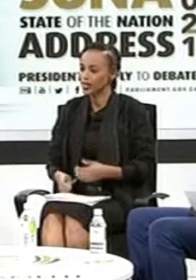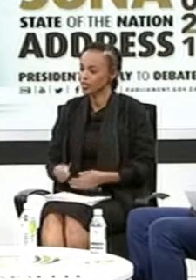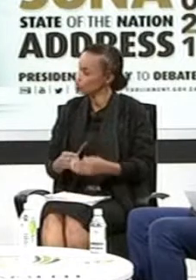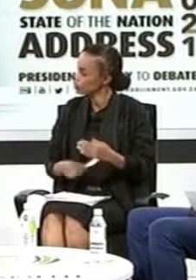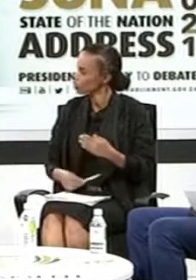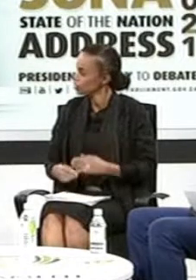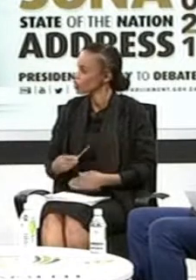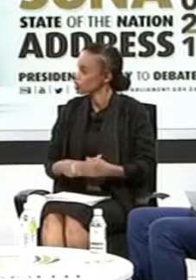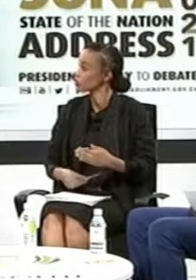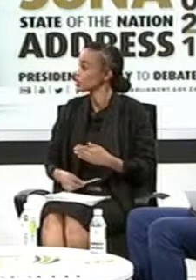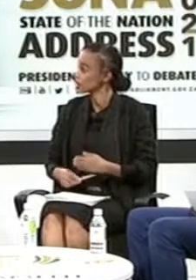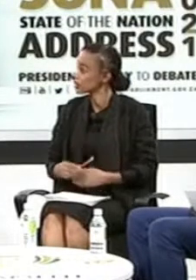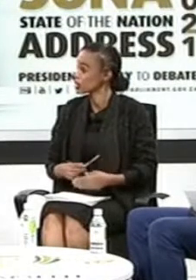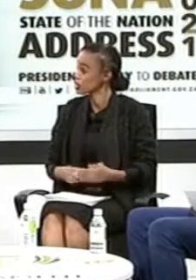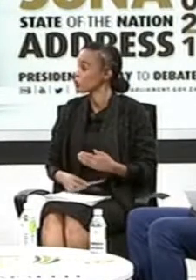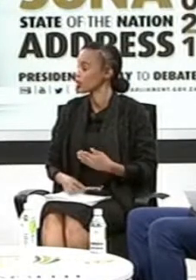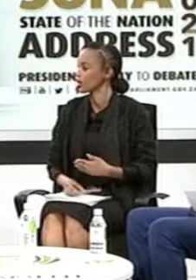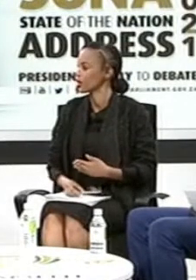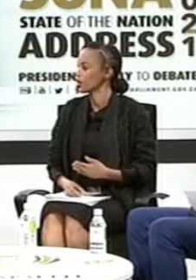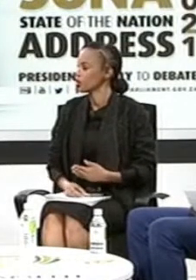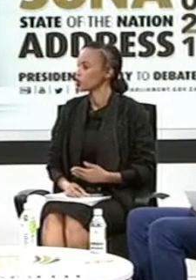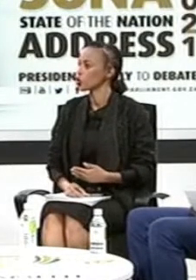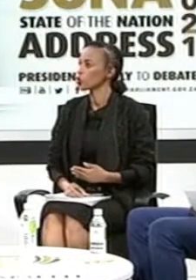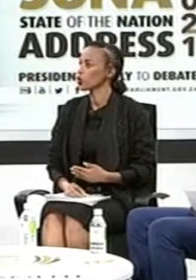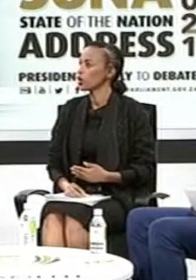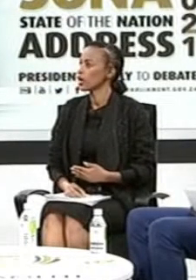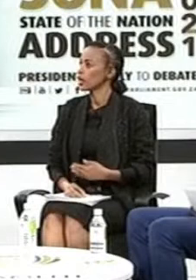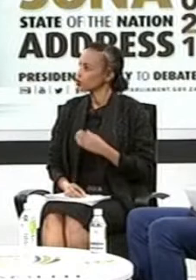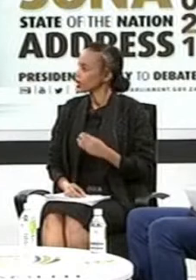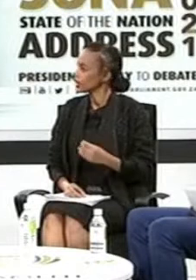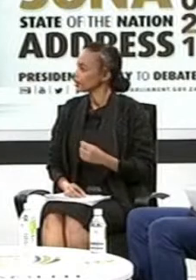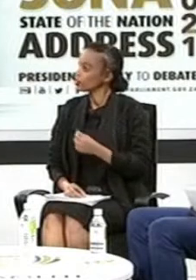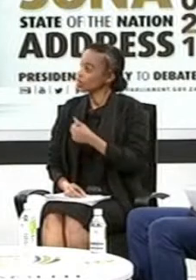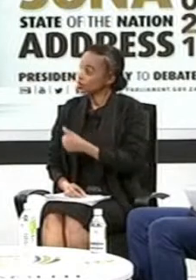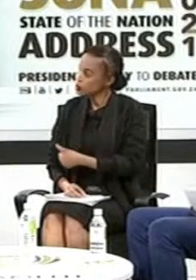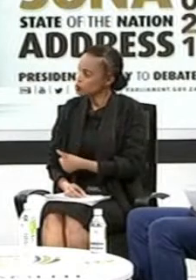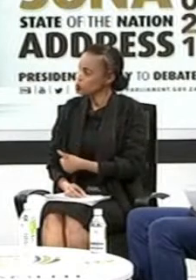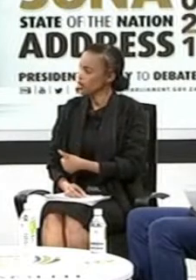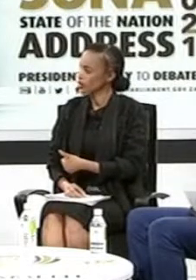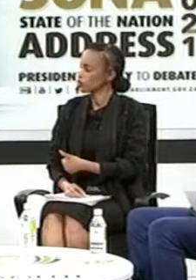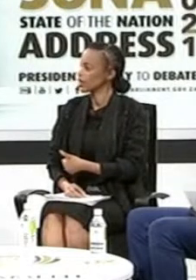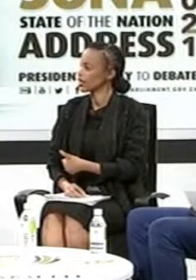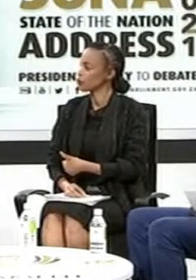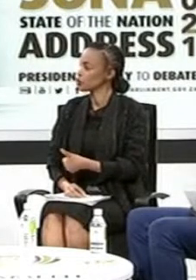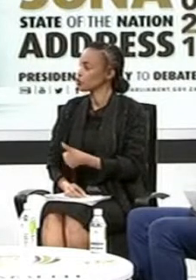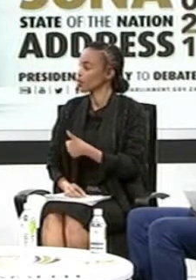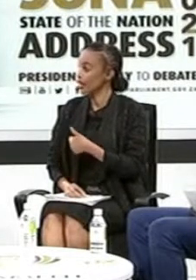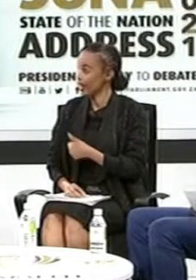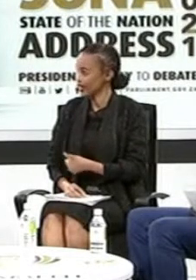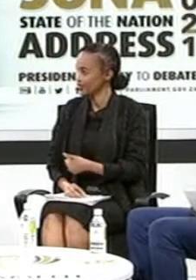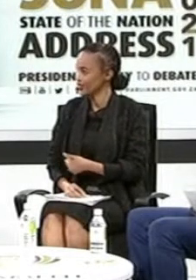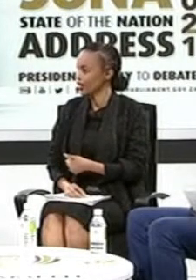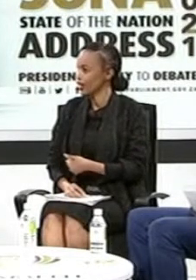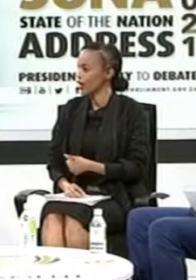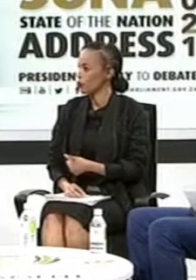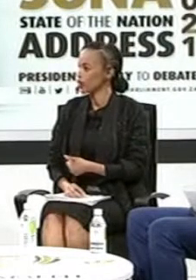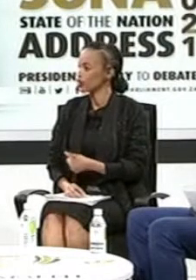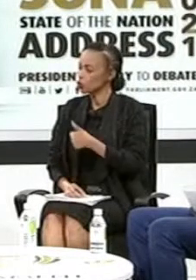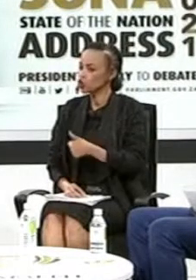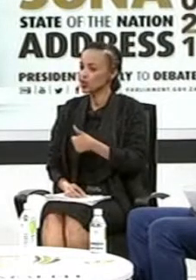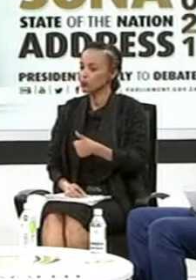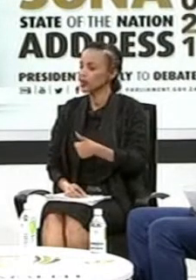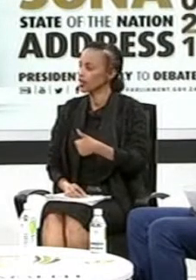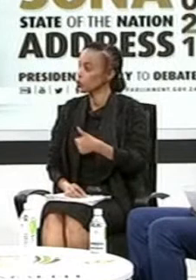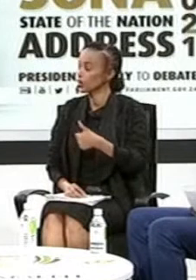She's making, there's such a lot of returns economically. So it really is the gender perspective when it comes to land.